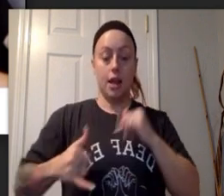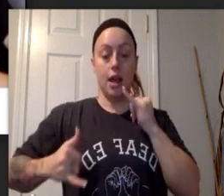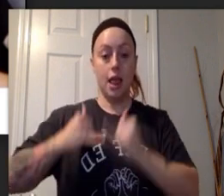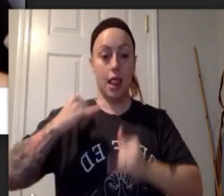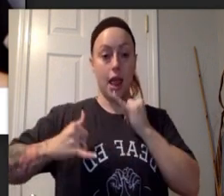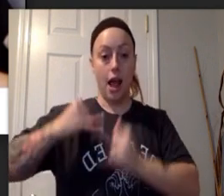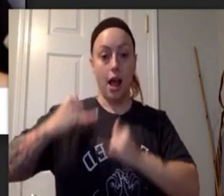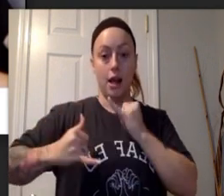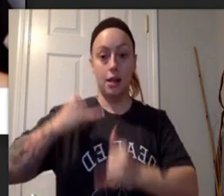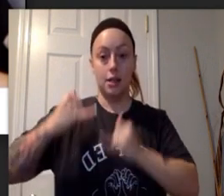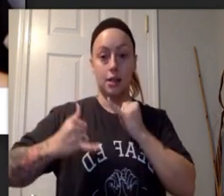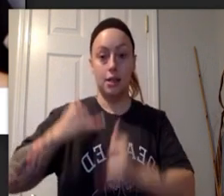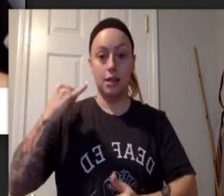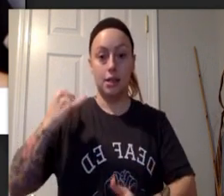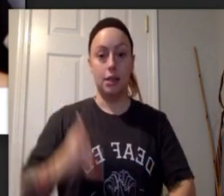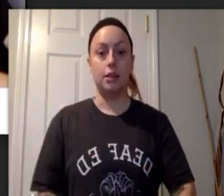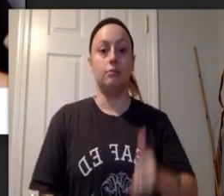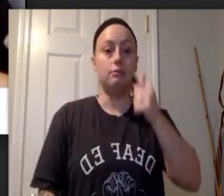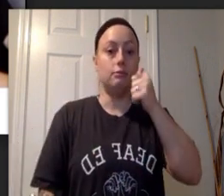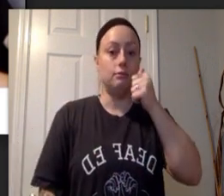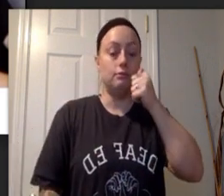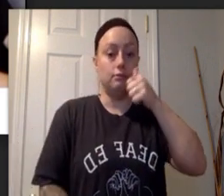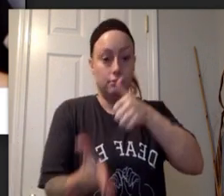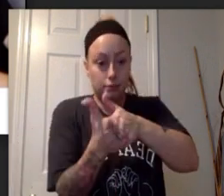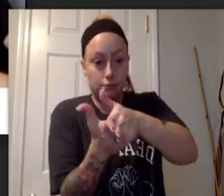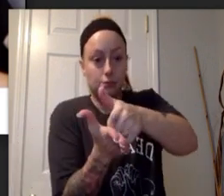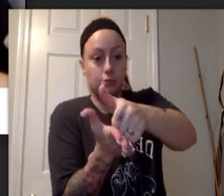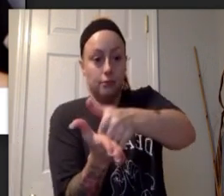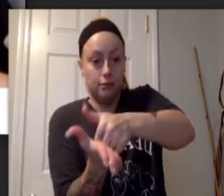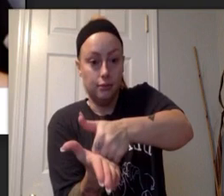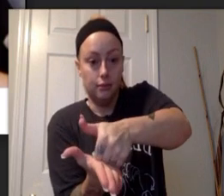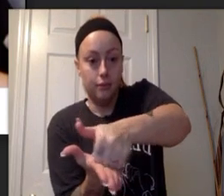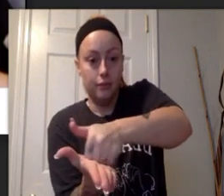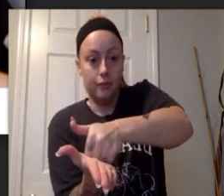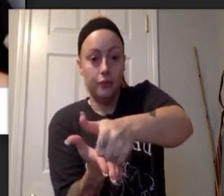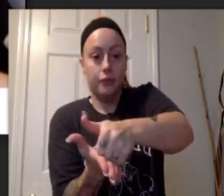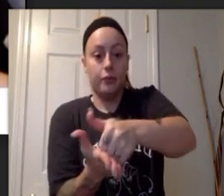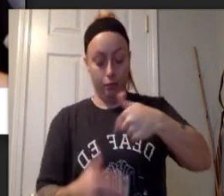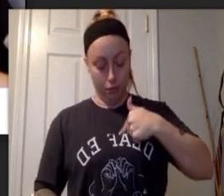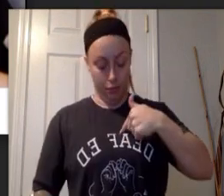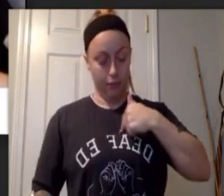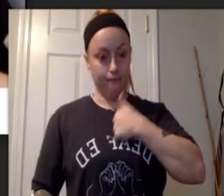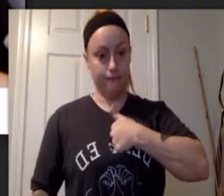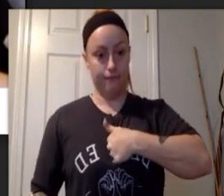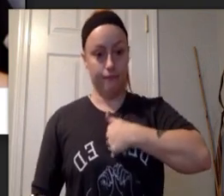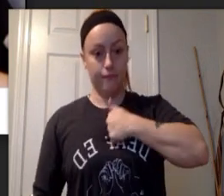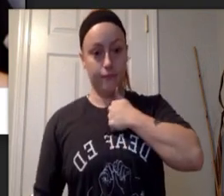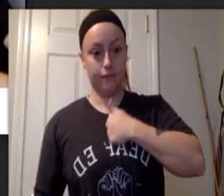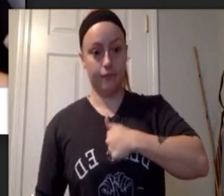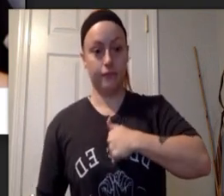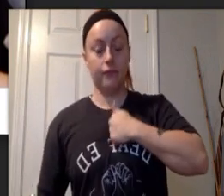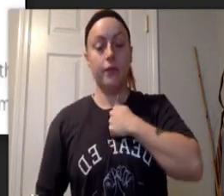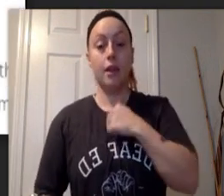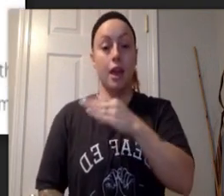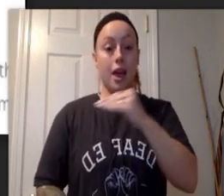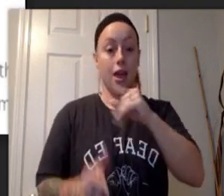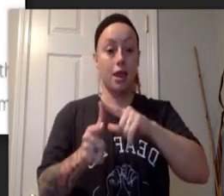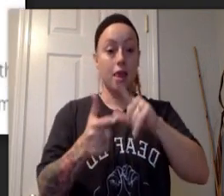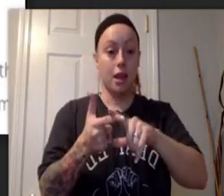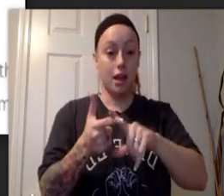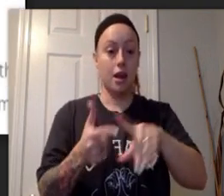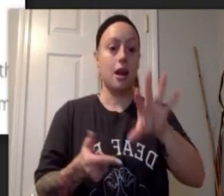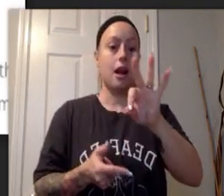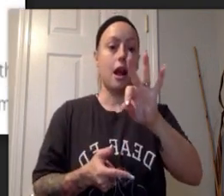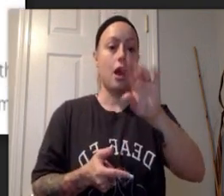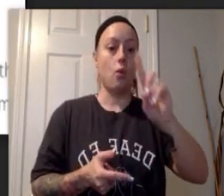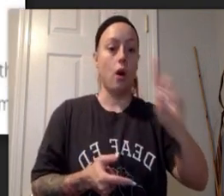from somebody after shaking, shouting them, and doing the sternum rub method, it is time to call 911 and administer Narcan or